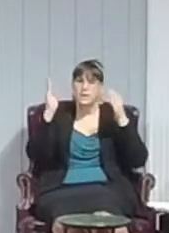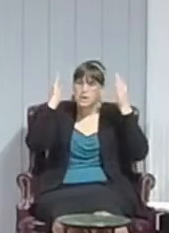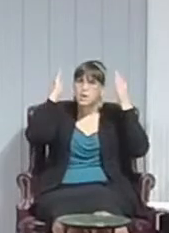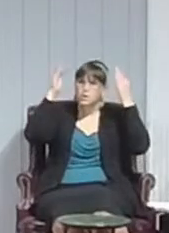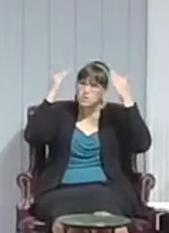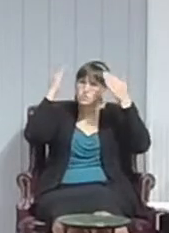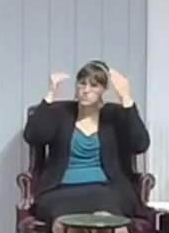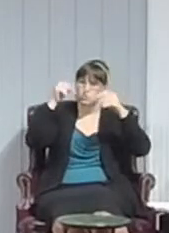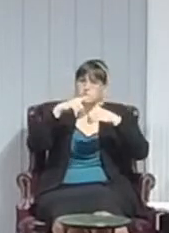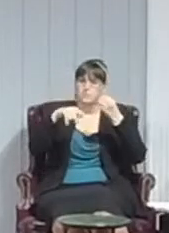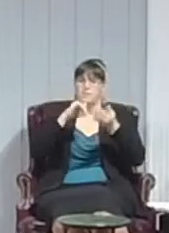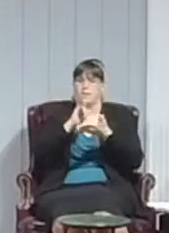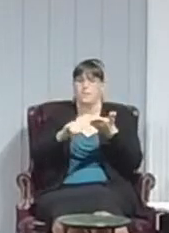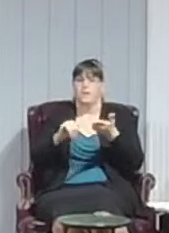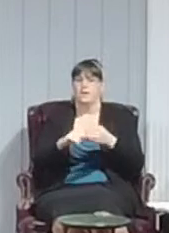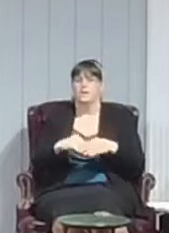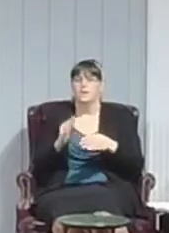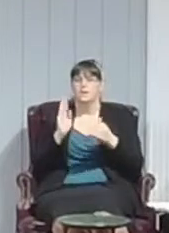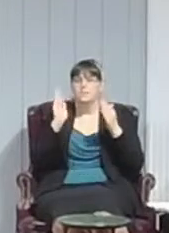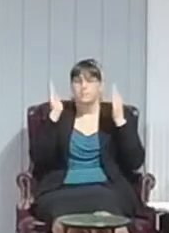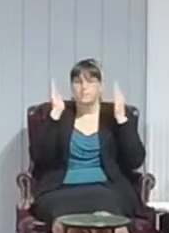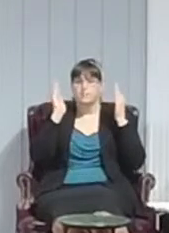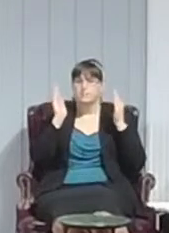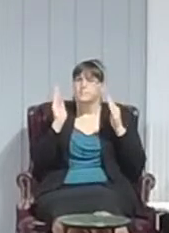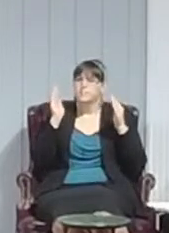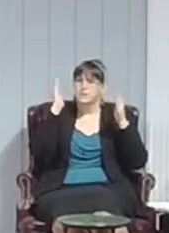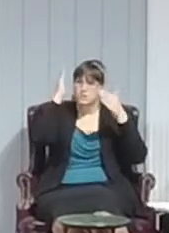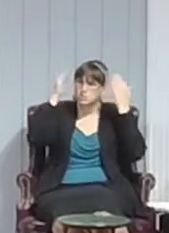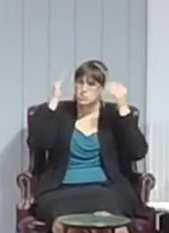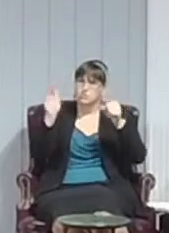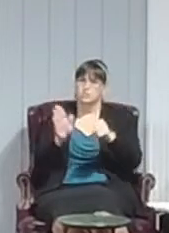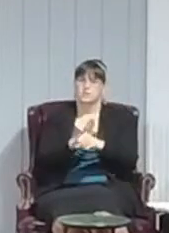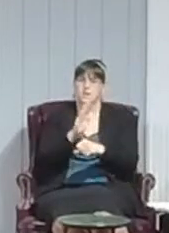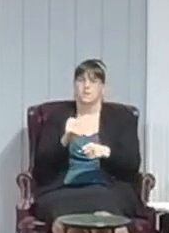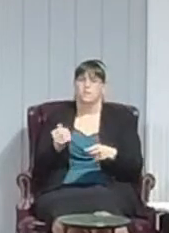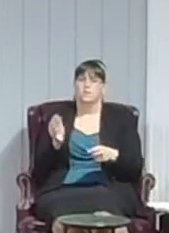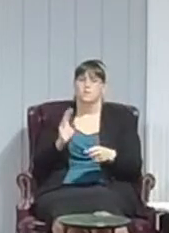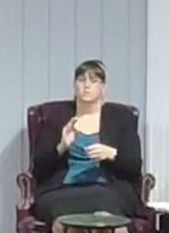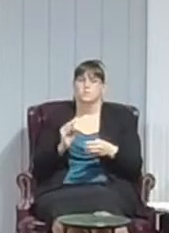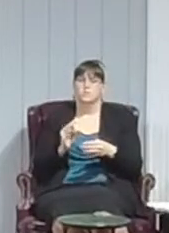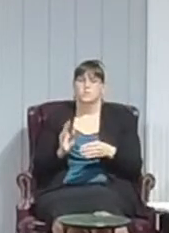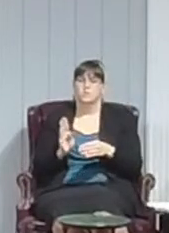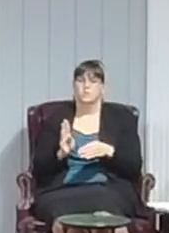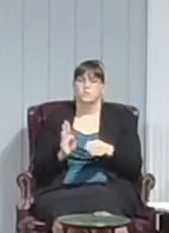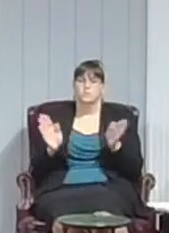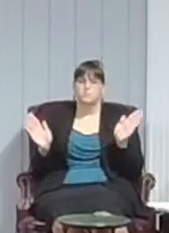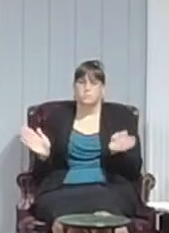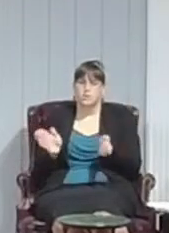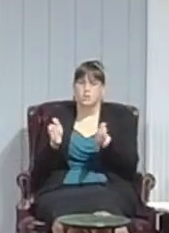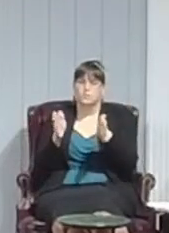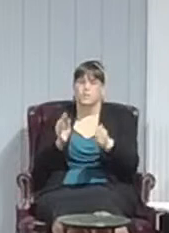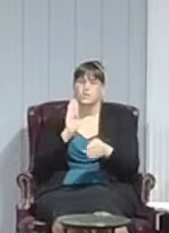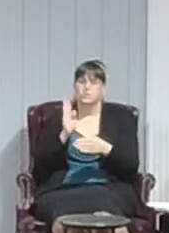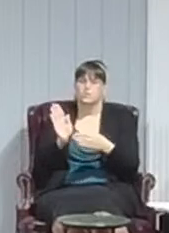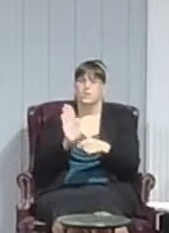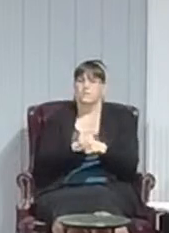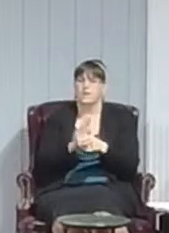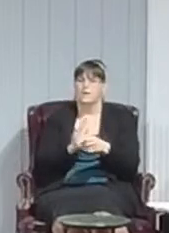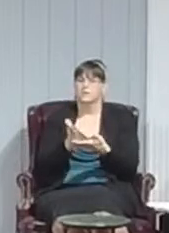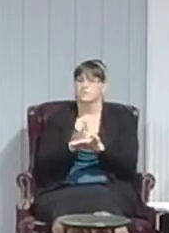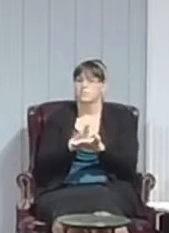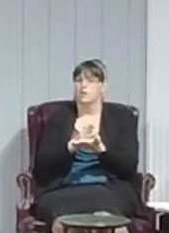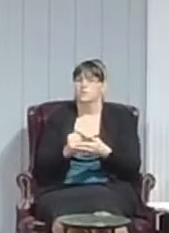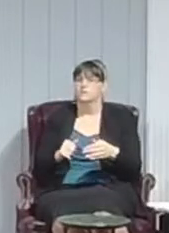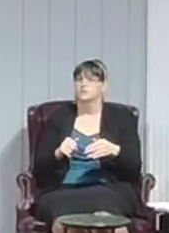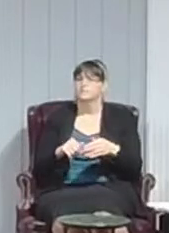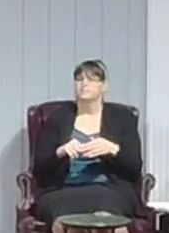concerned. Concerned enough to take an active part in bringing glory to God in this world. Concerned enough